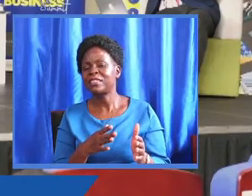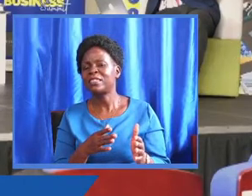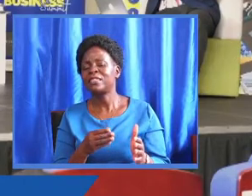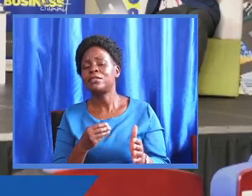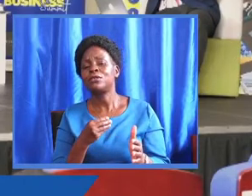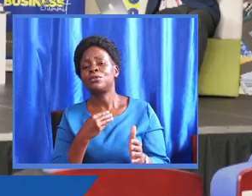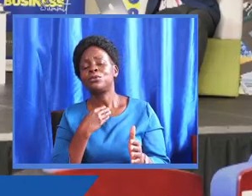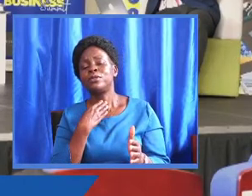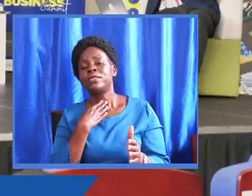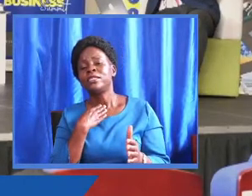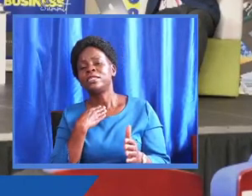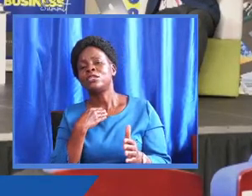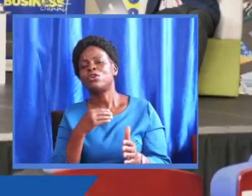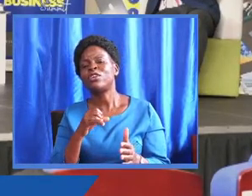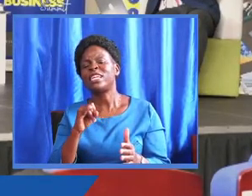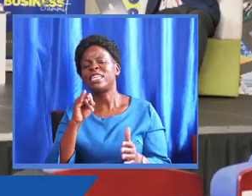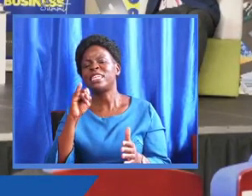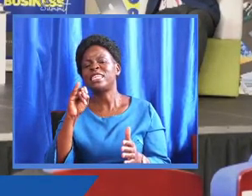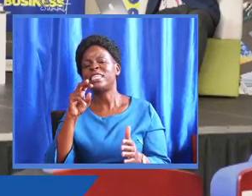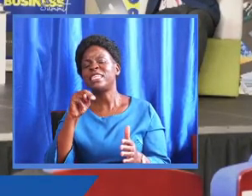inquired what incentives there are for you?